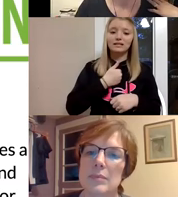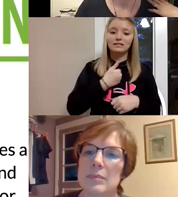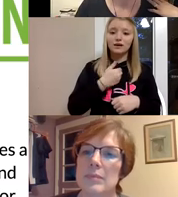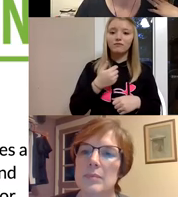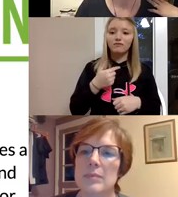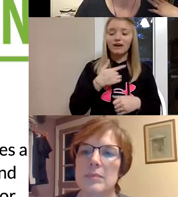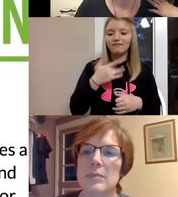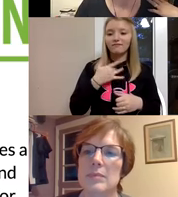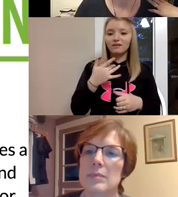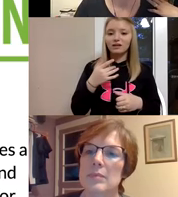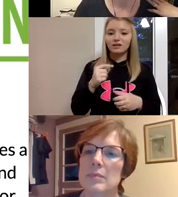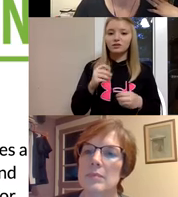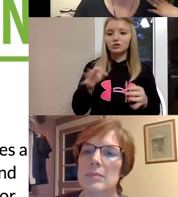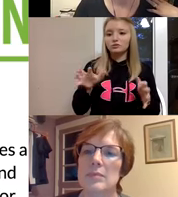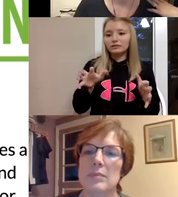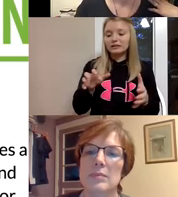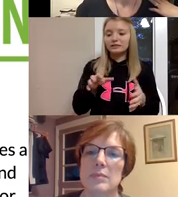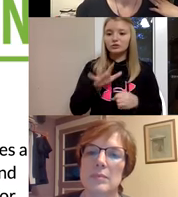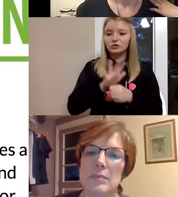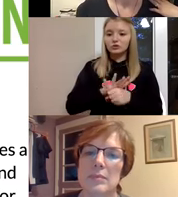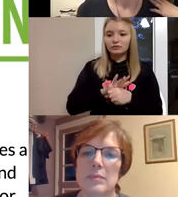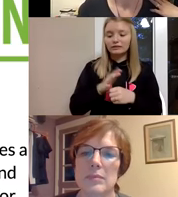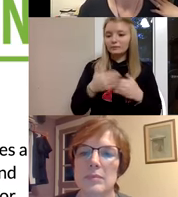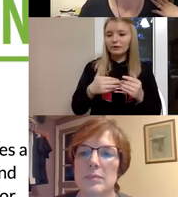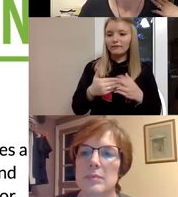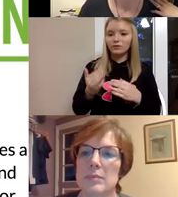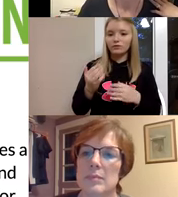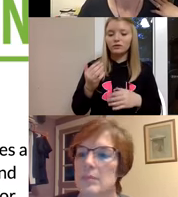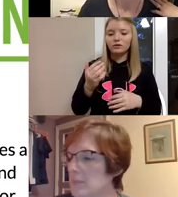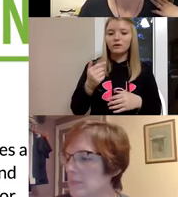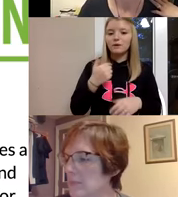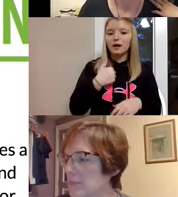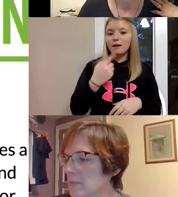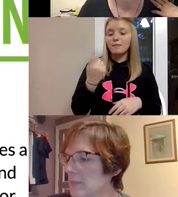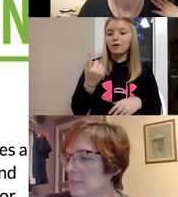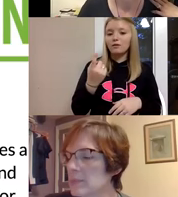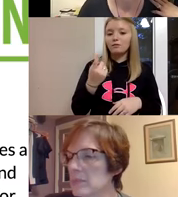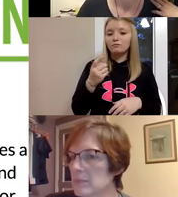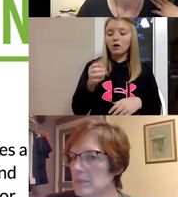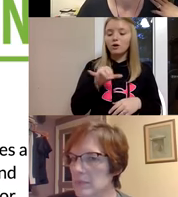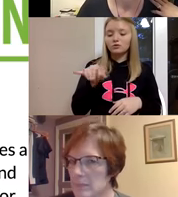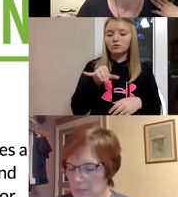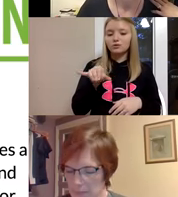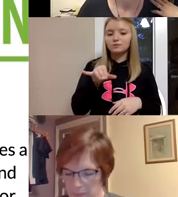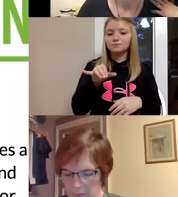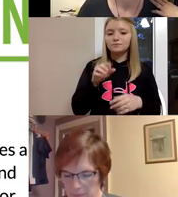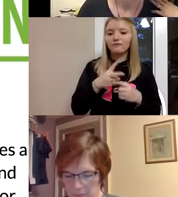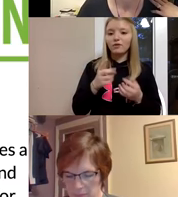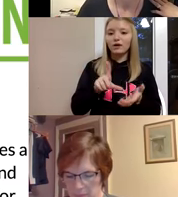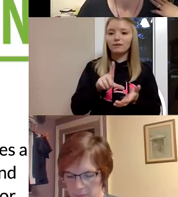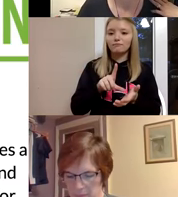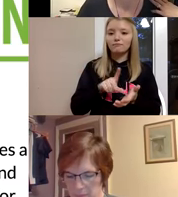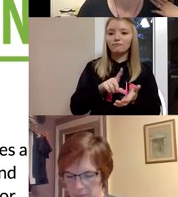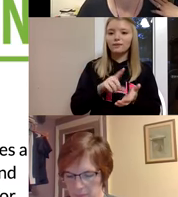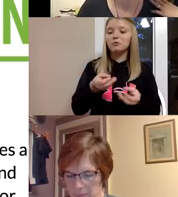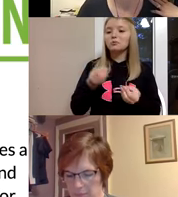too, you know, stressed or wound up. But I'm also very liberal with sharing it with